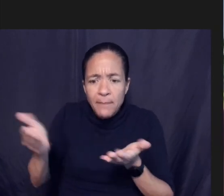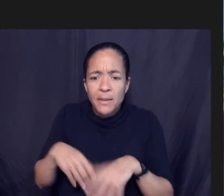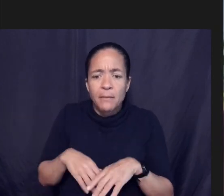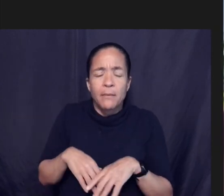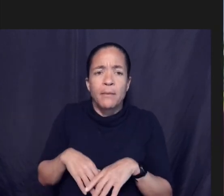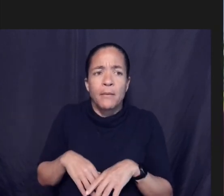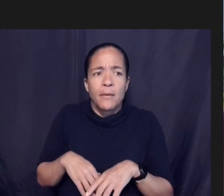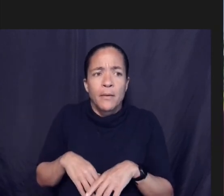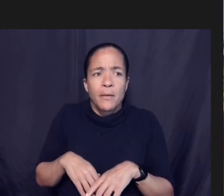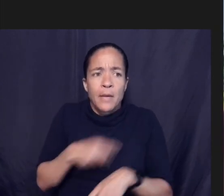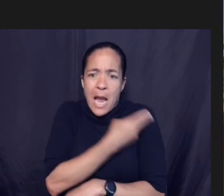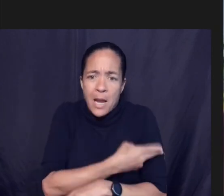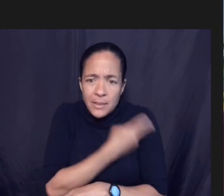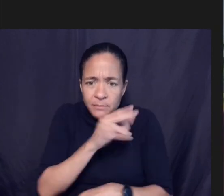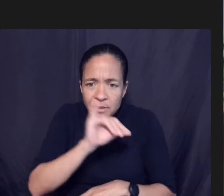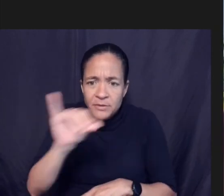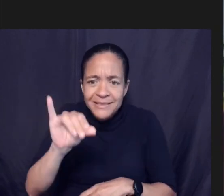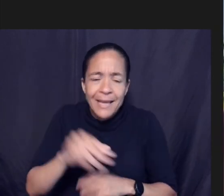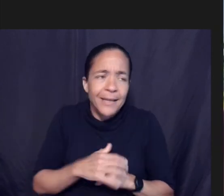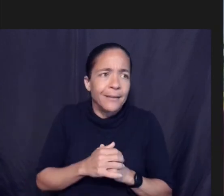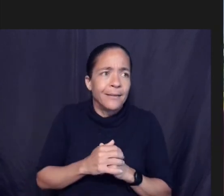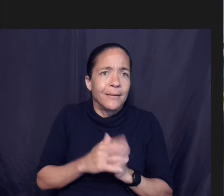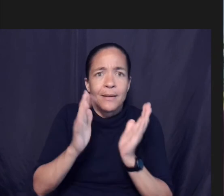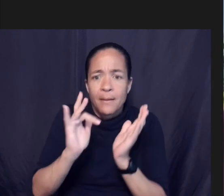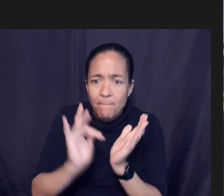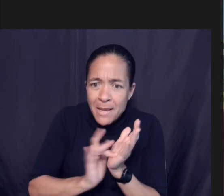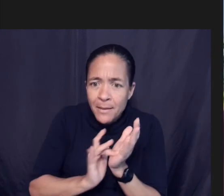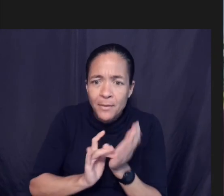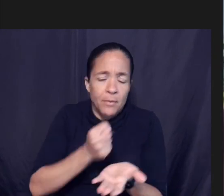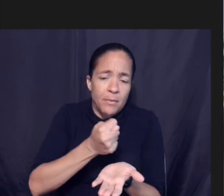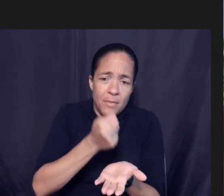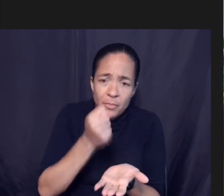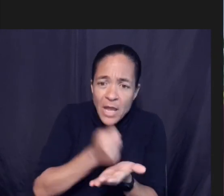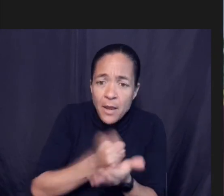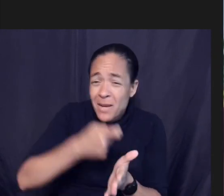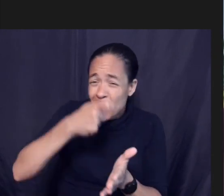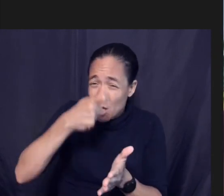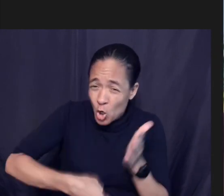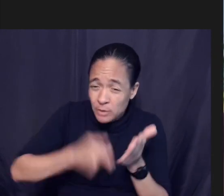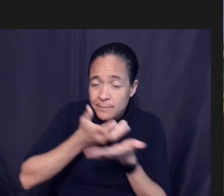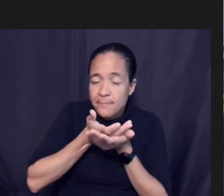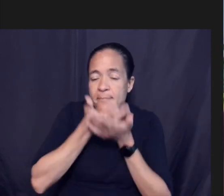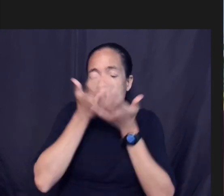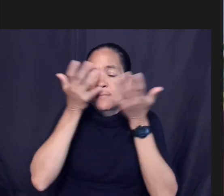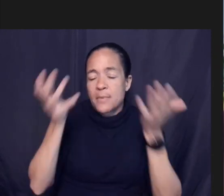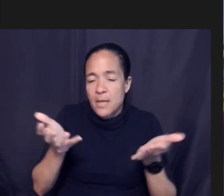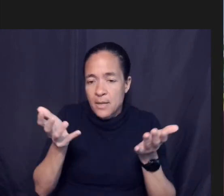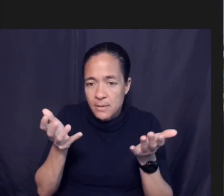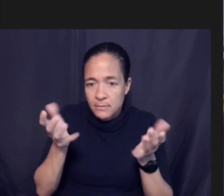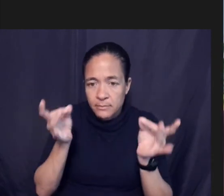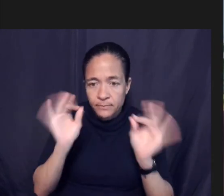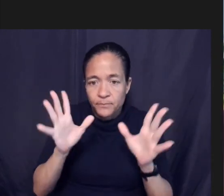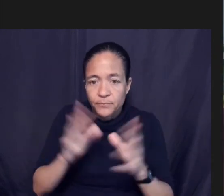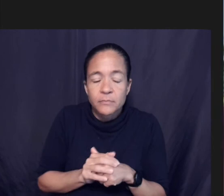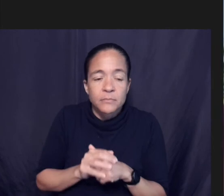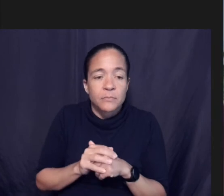supplies, hospital stays, medicine, therapy, the cost is a lot.